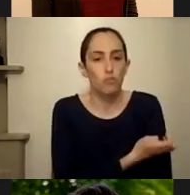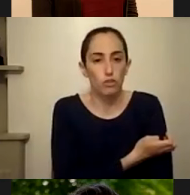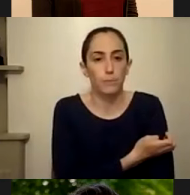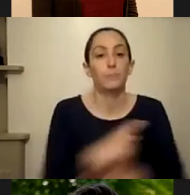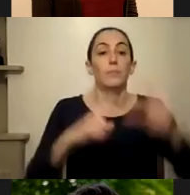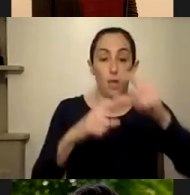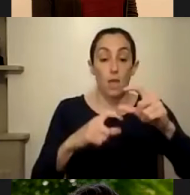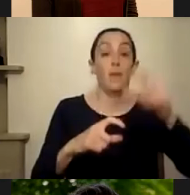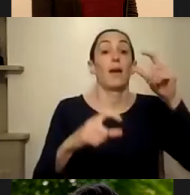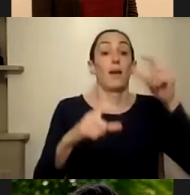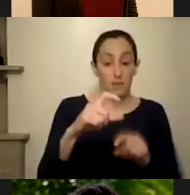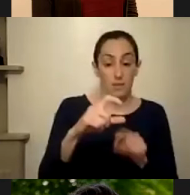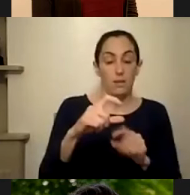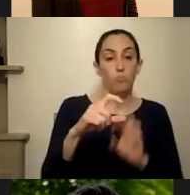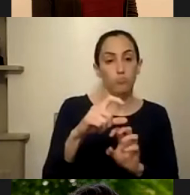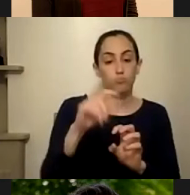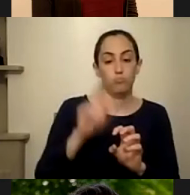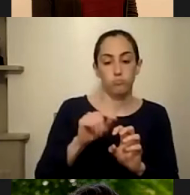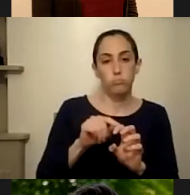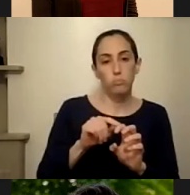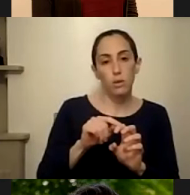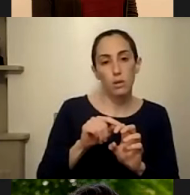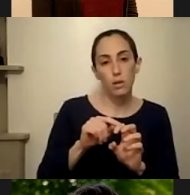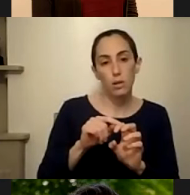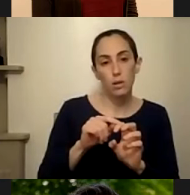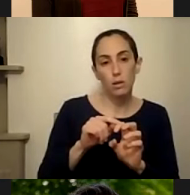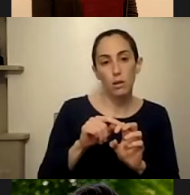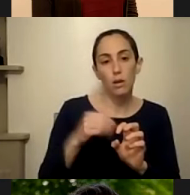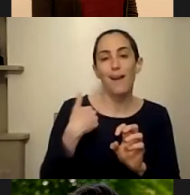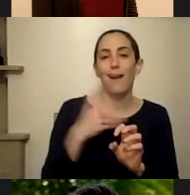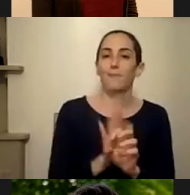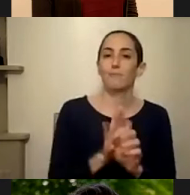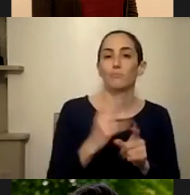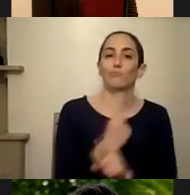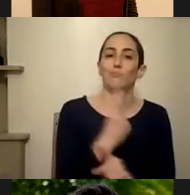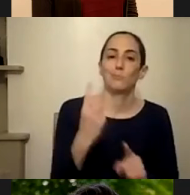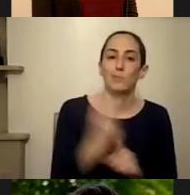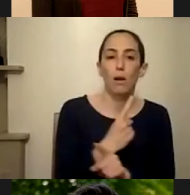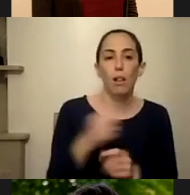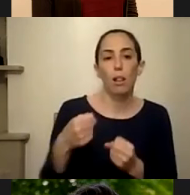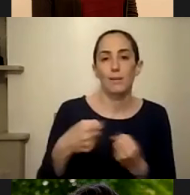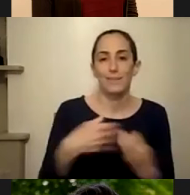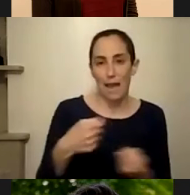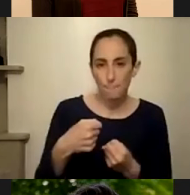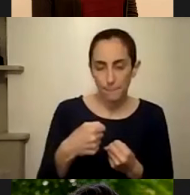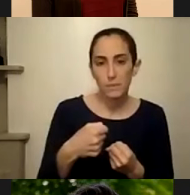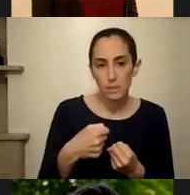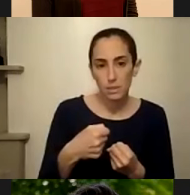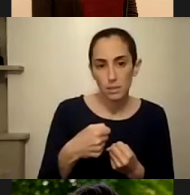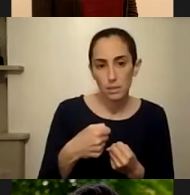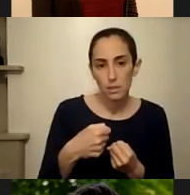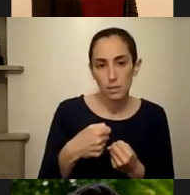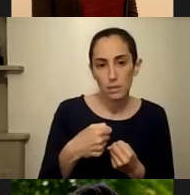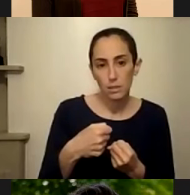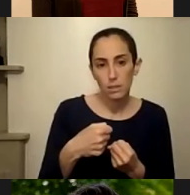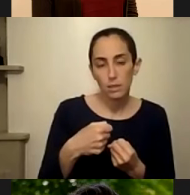also, a rod photoreceptor has a very typical ribbon synapse, triad ribbon synapse,